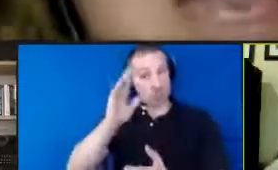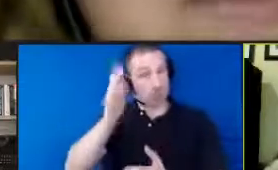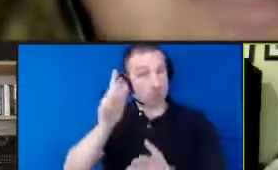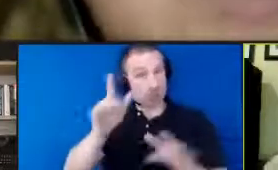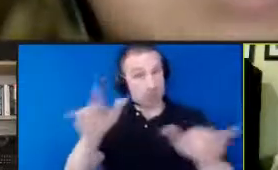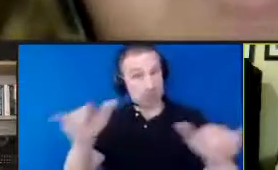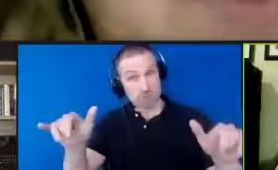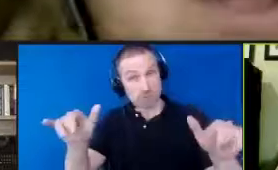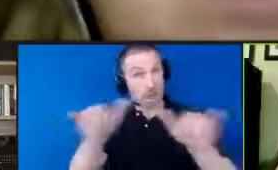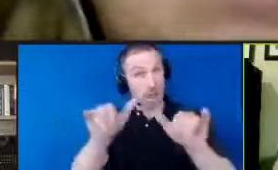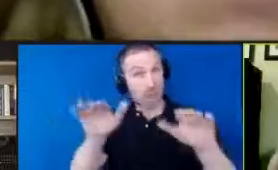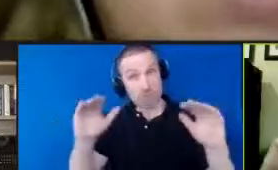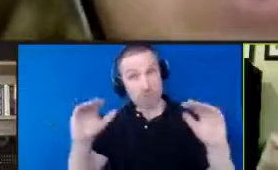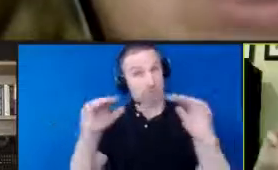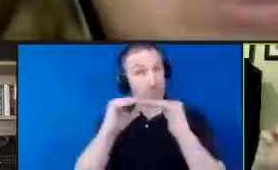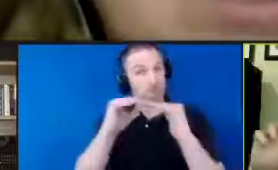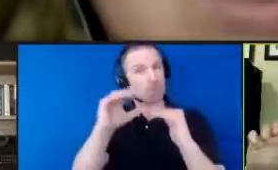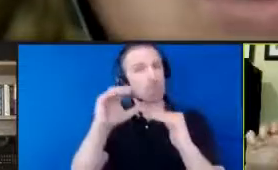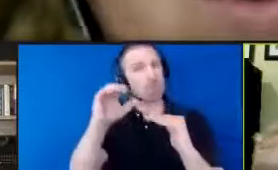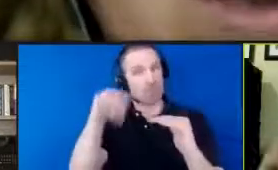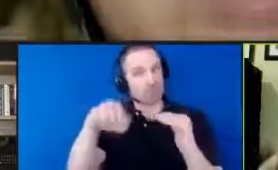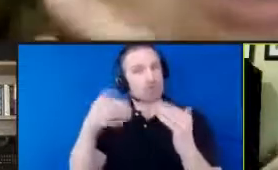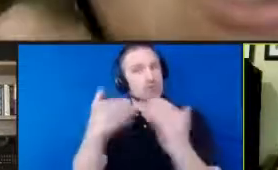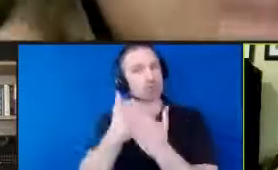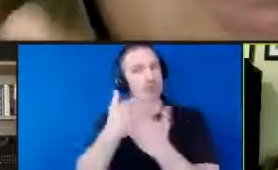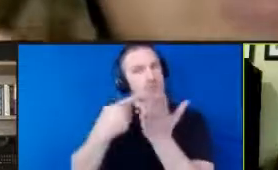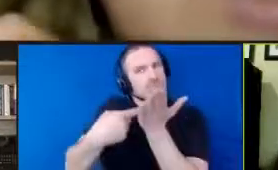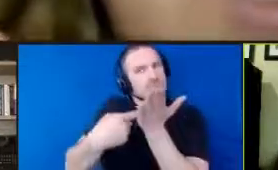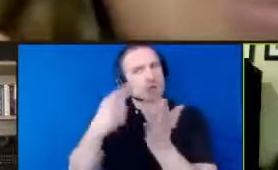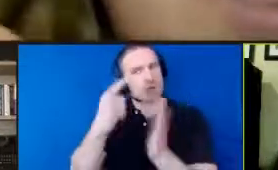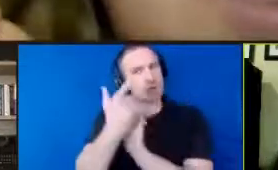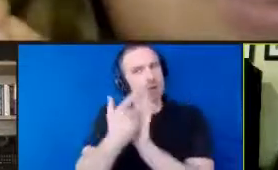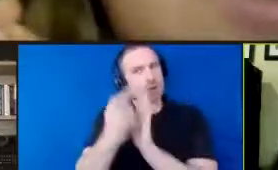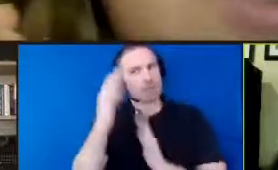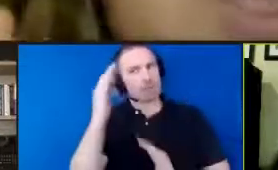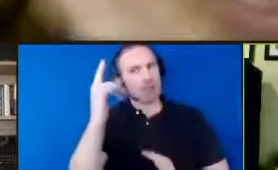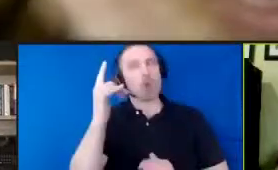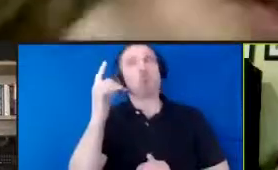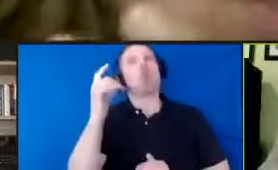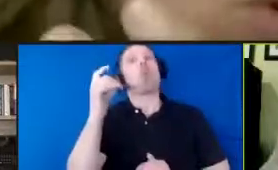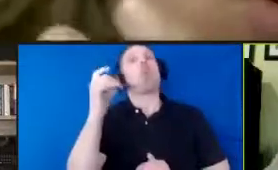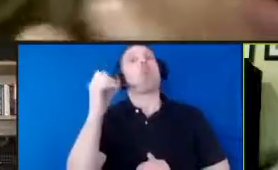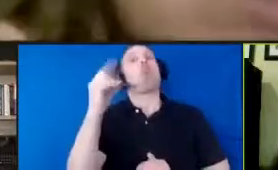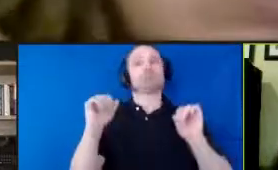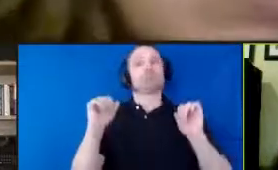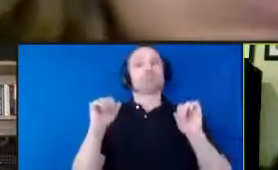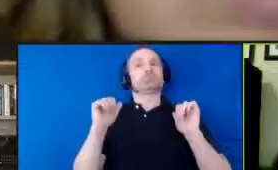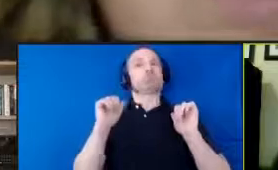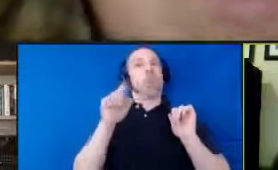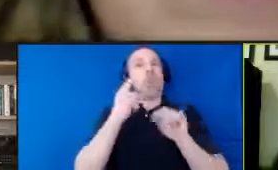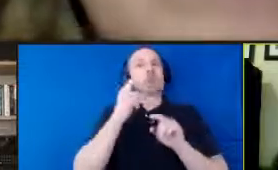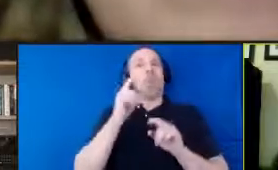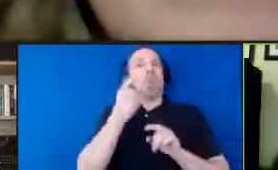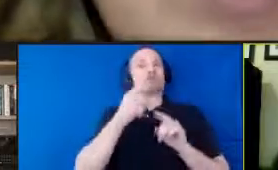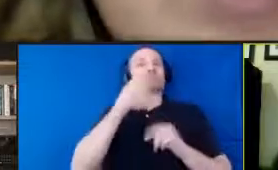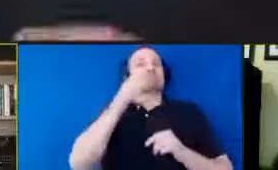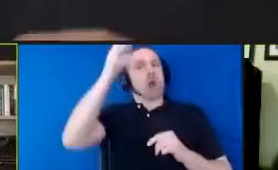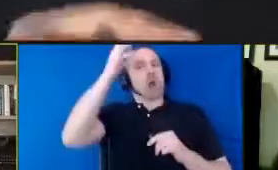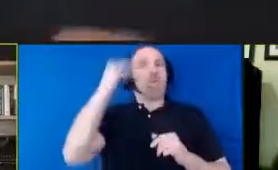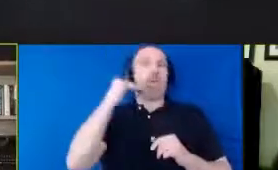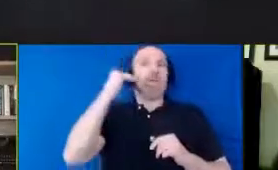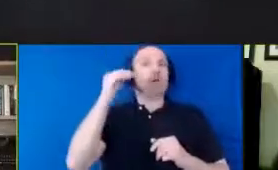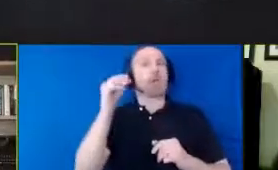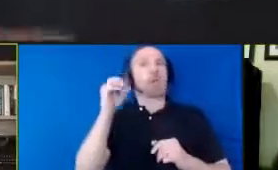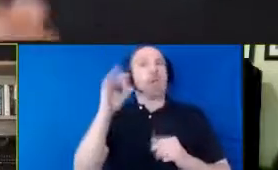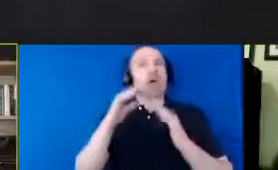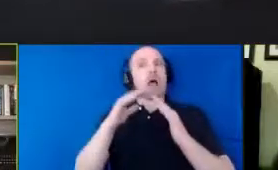that the same in this bill, or is it just given to the heads of households? The child money is